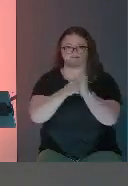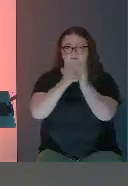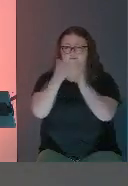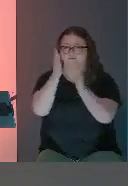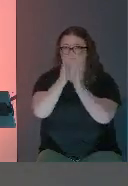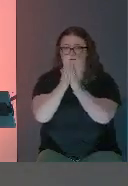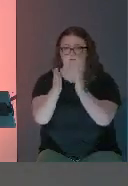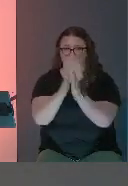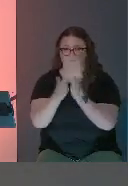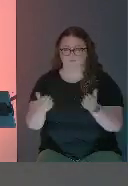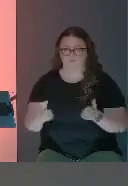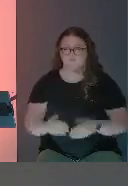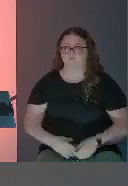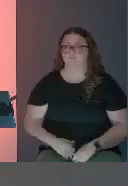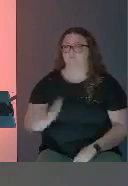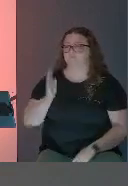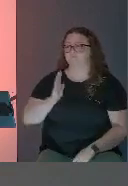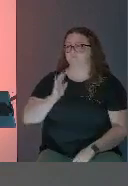judges.